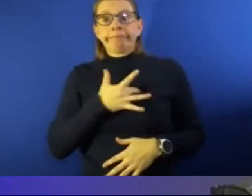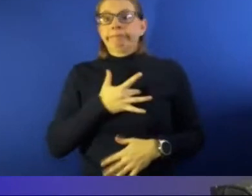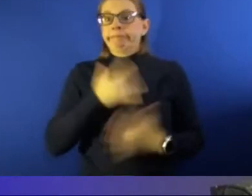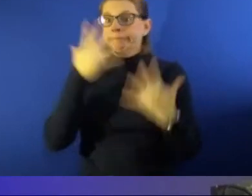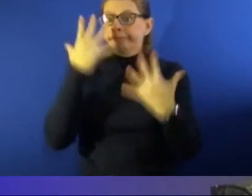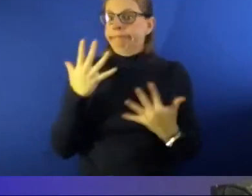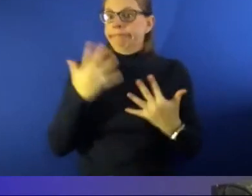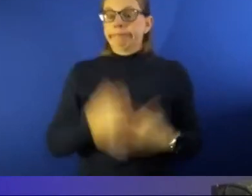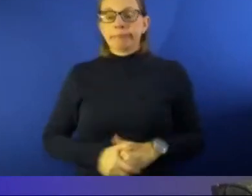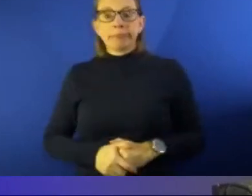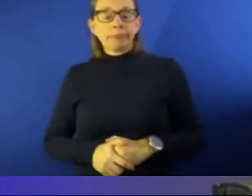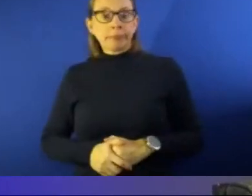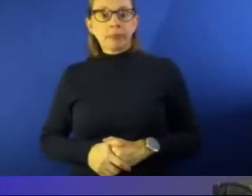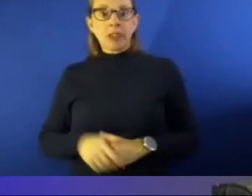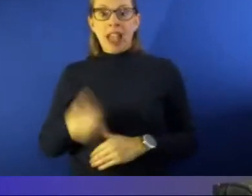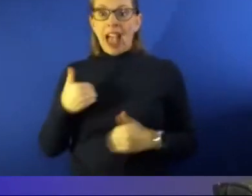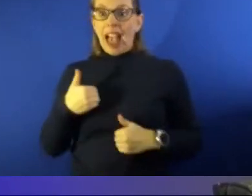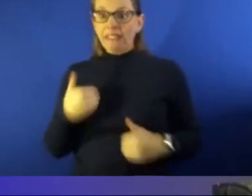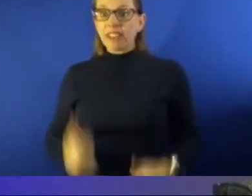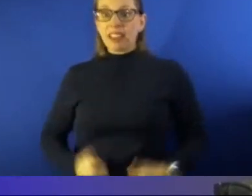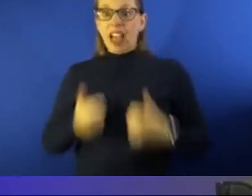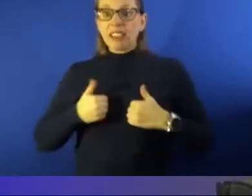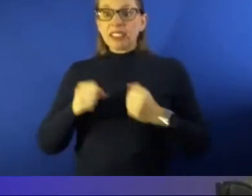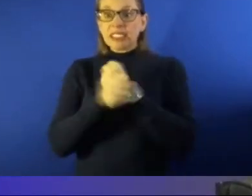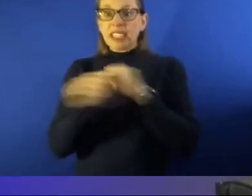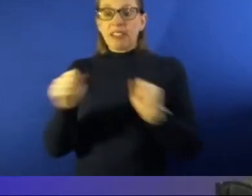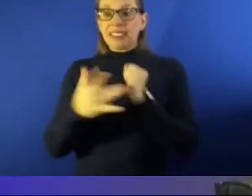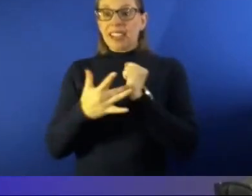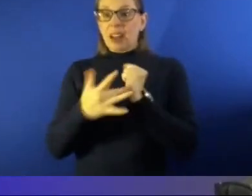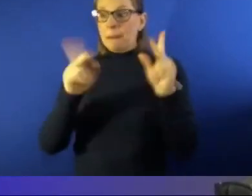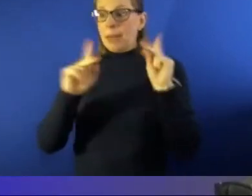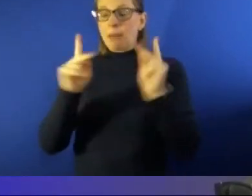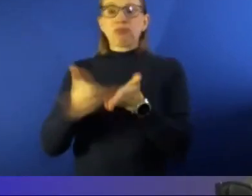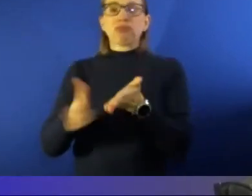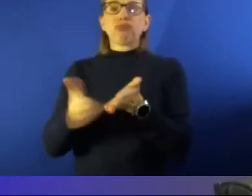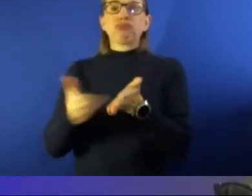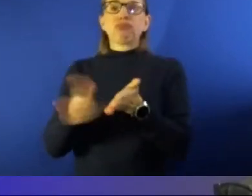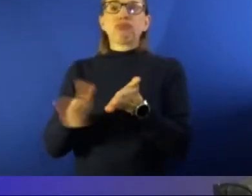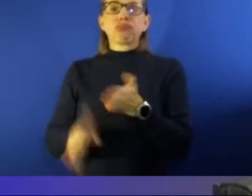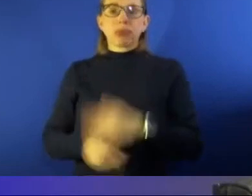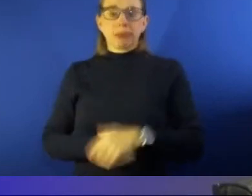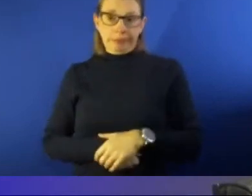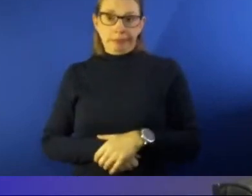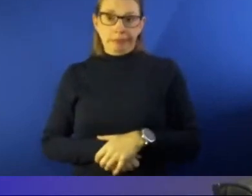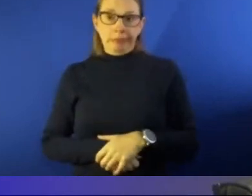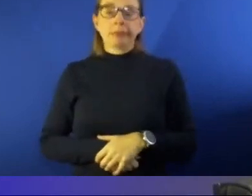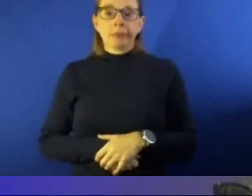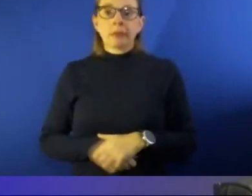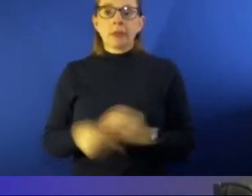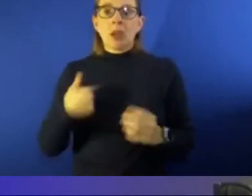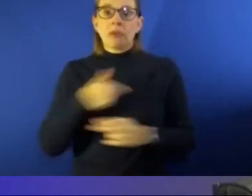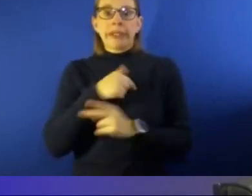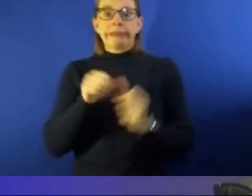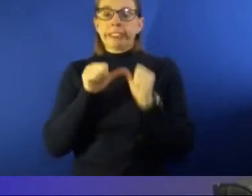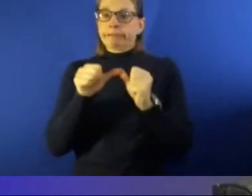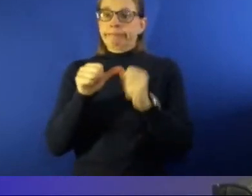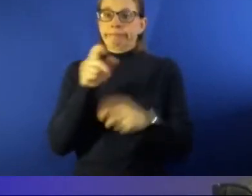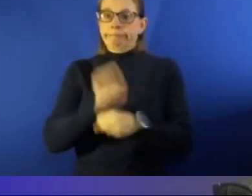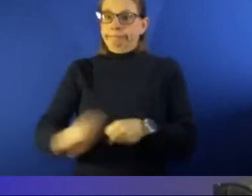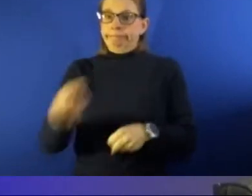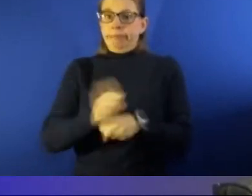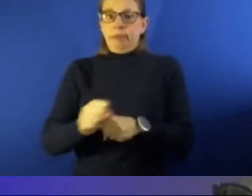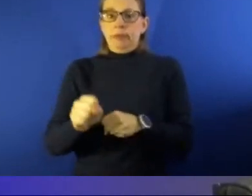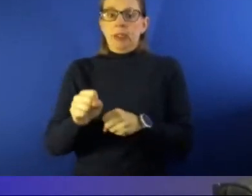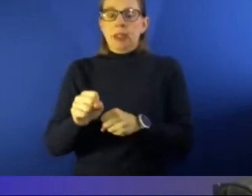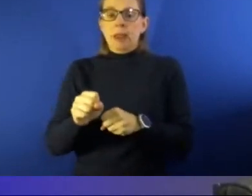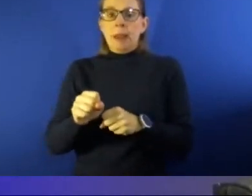this life-saving technology and have people not taking advantage of it. But, we just keep working. We try to remove as many barriers